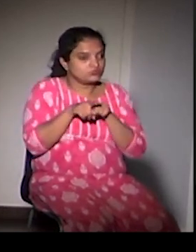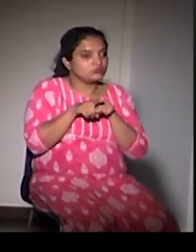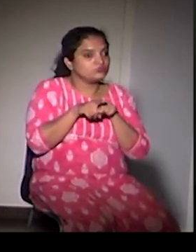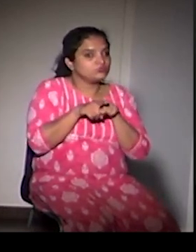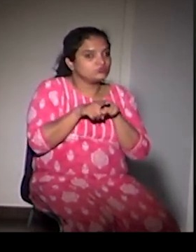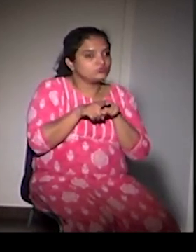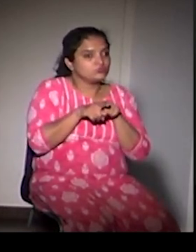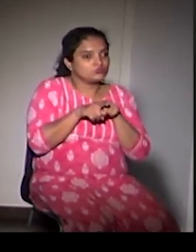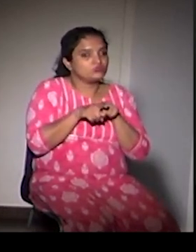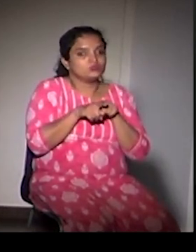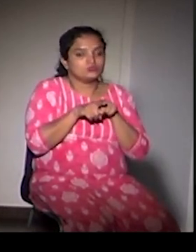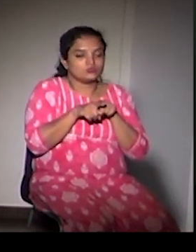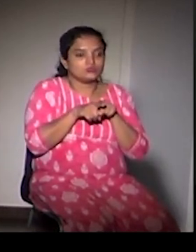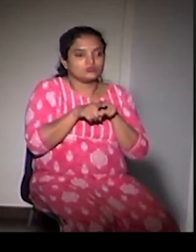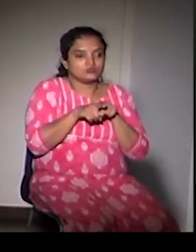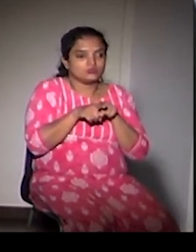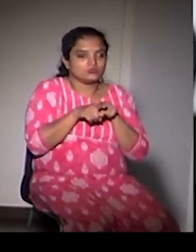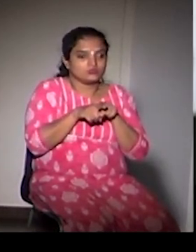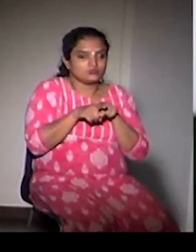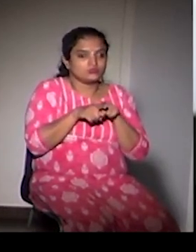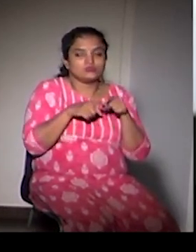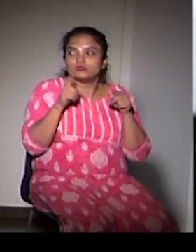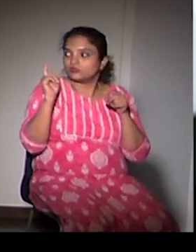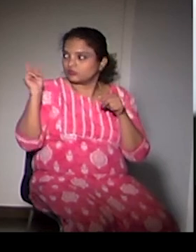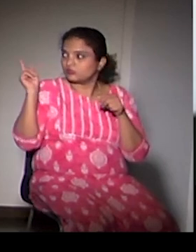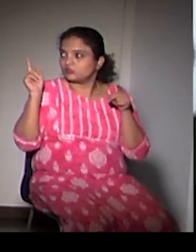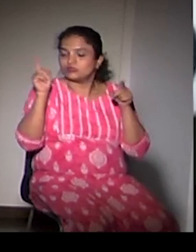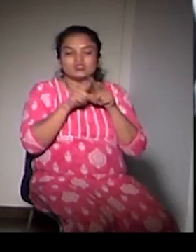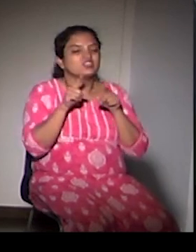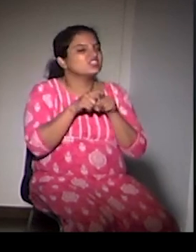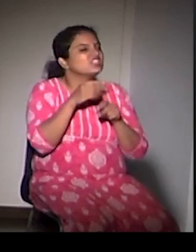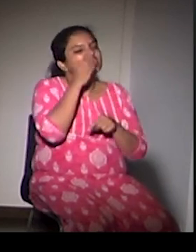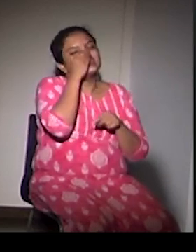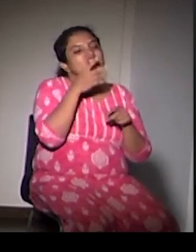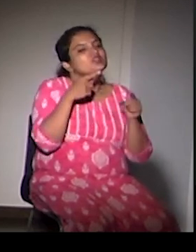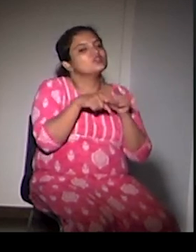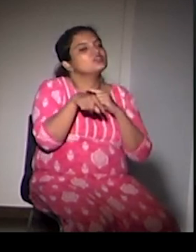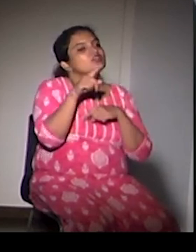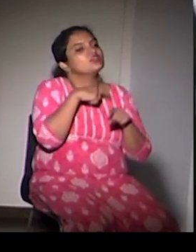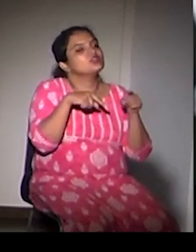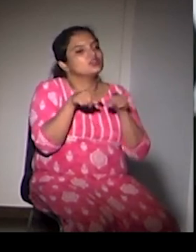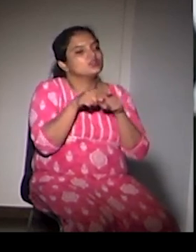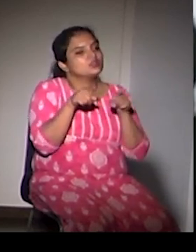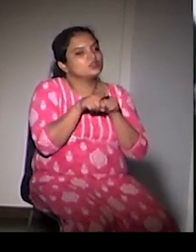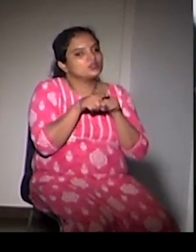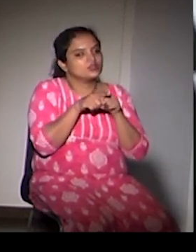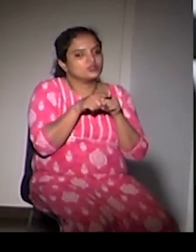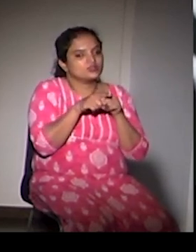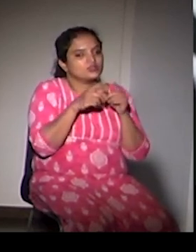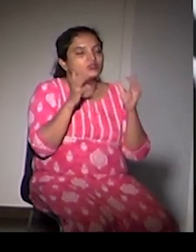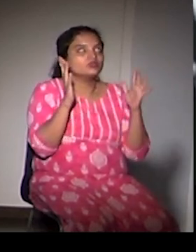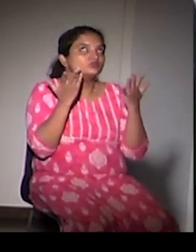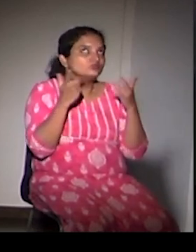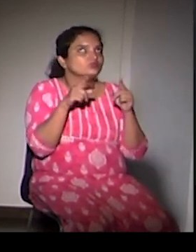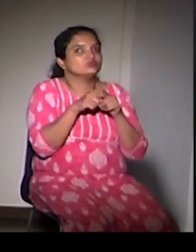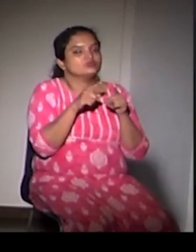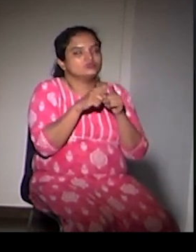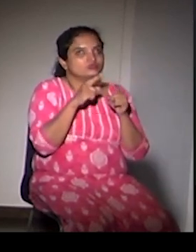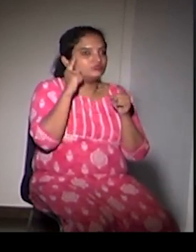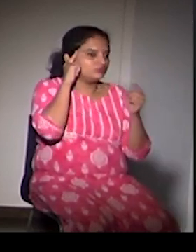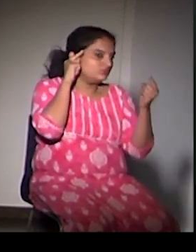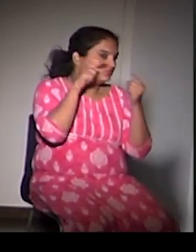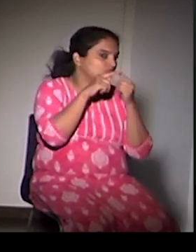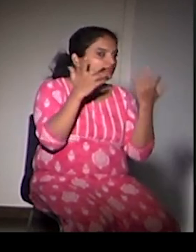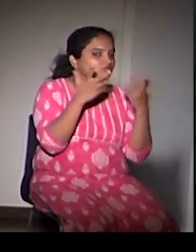that sounds rather a fiddle, but in fact it was a much easier and more effective way of making sure the end result was the